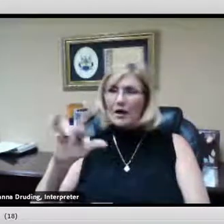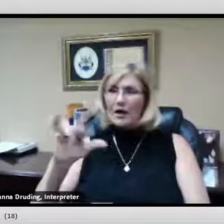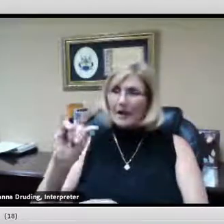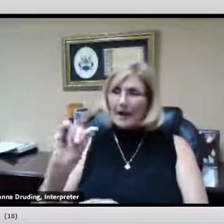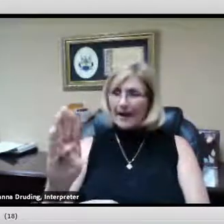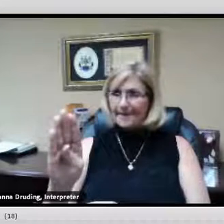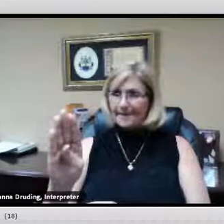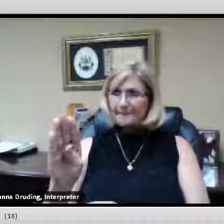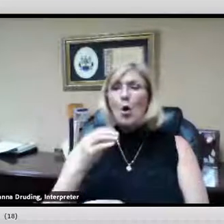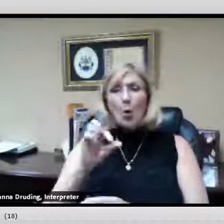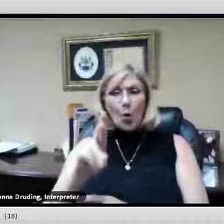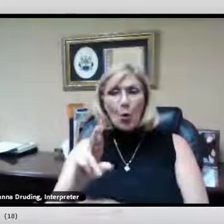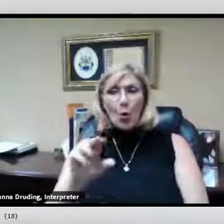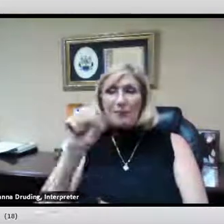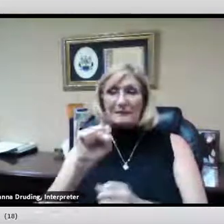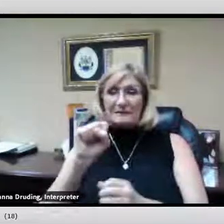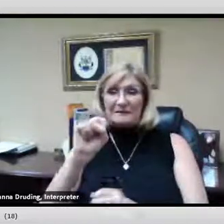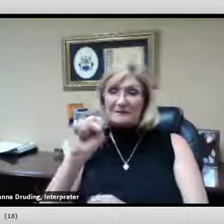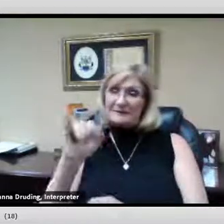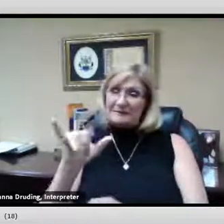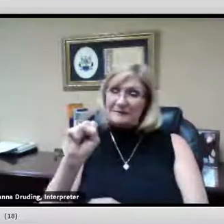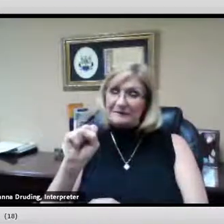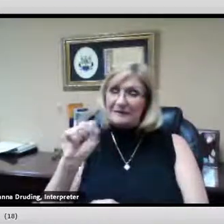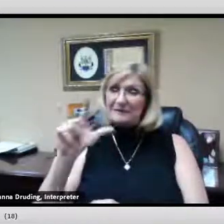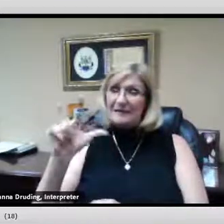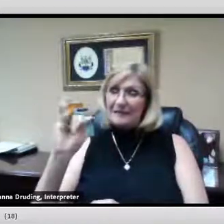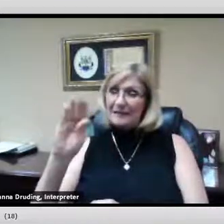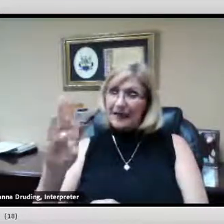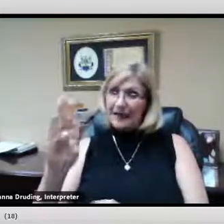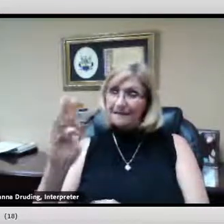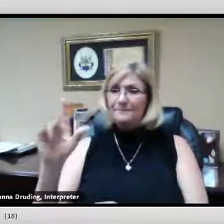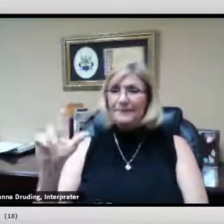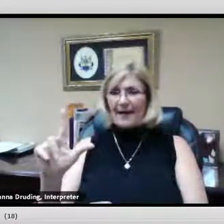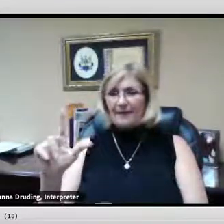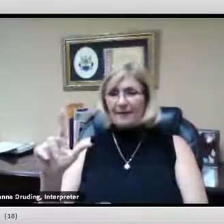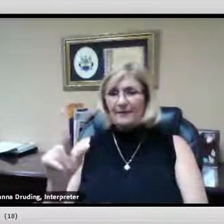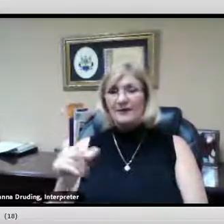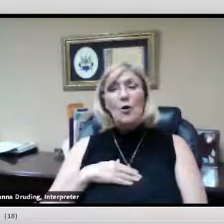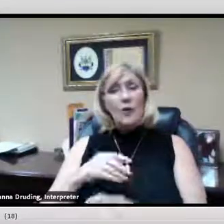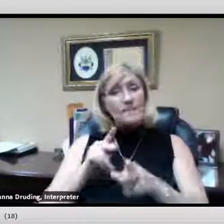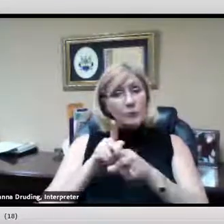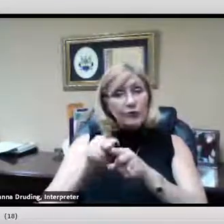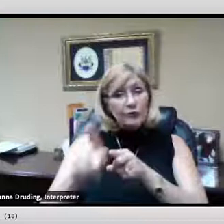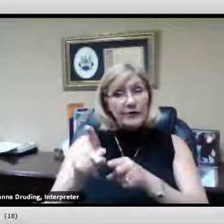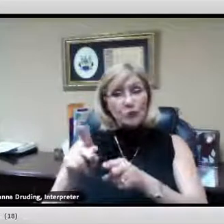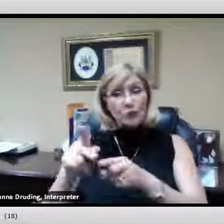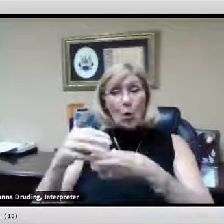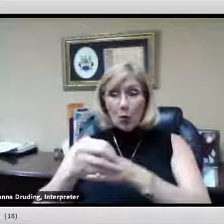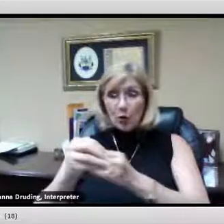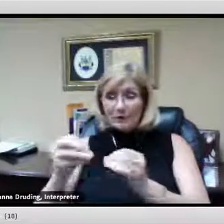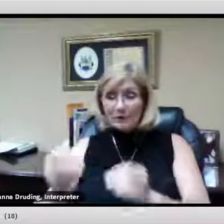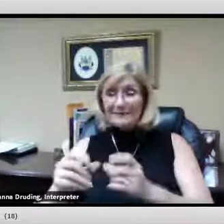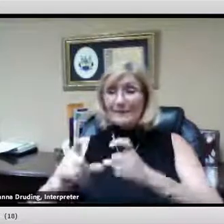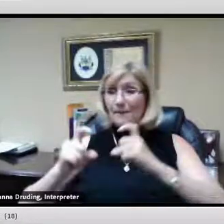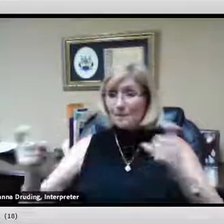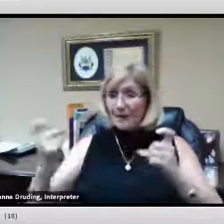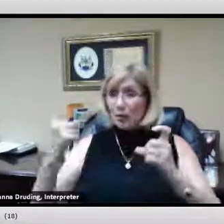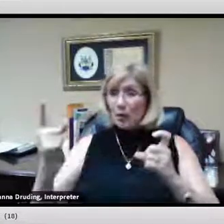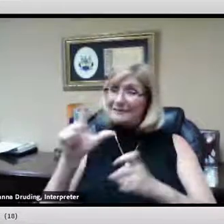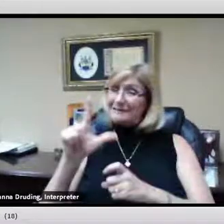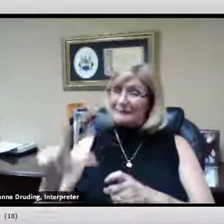just syslib-L. Professional organizations, the big one is the Library and Information